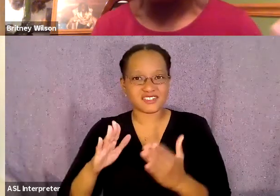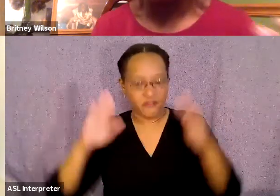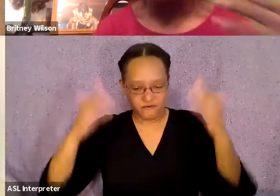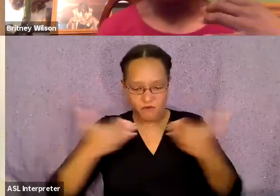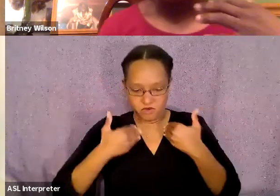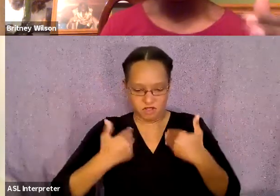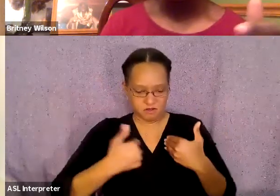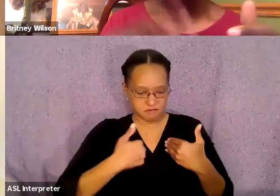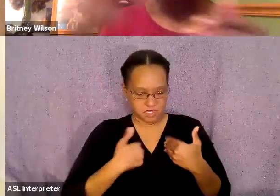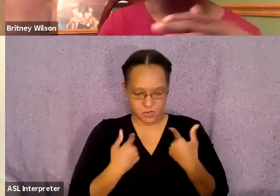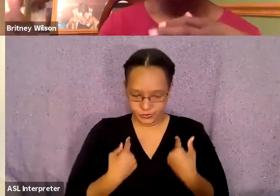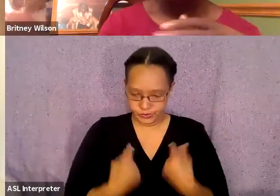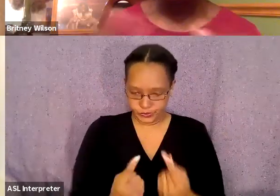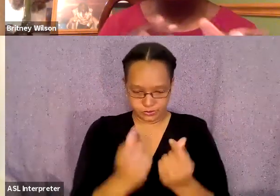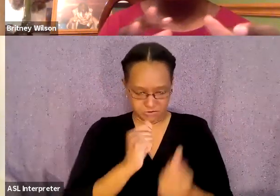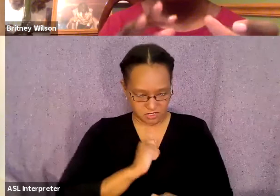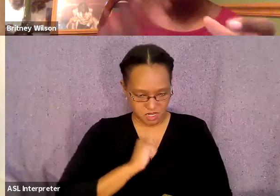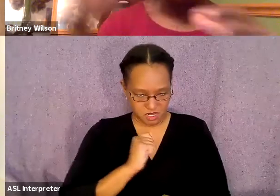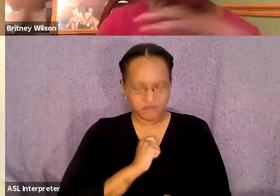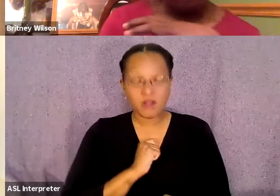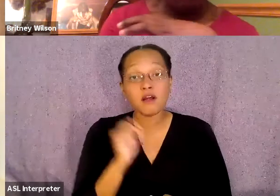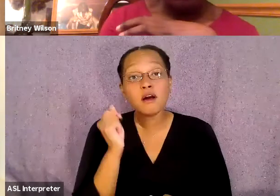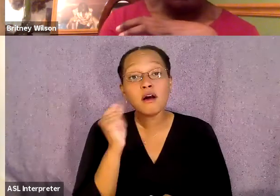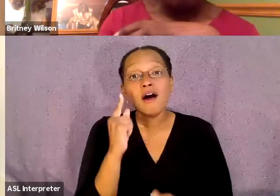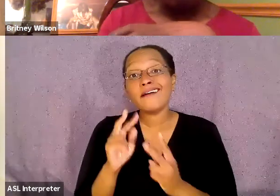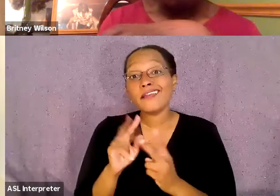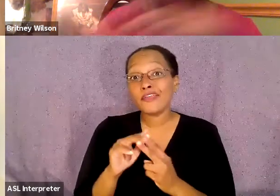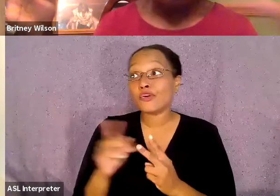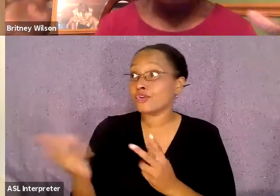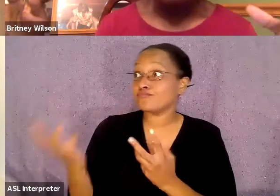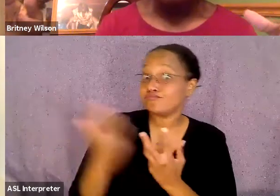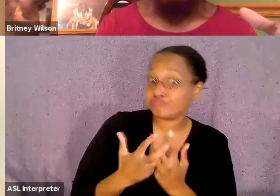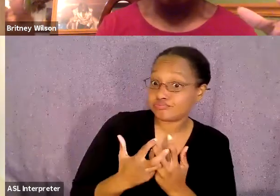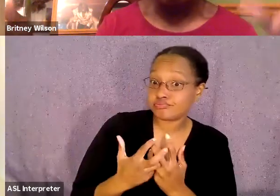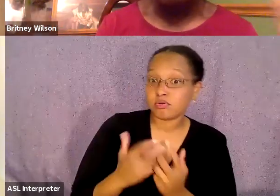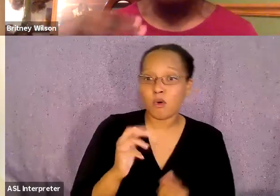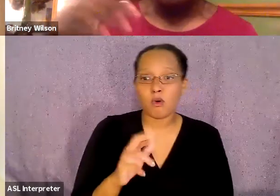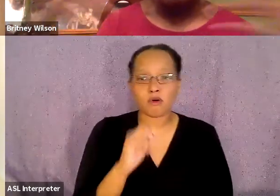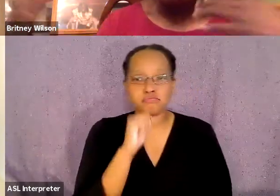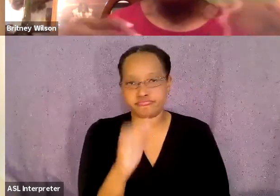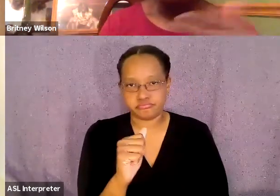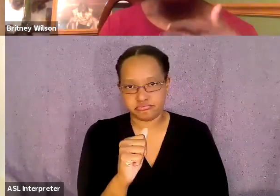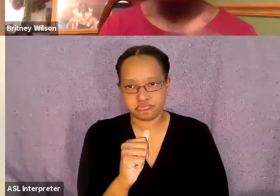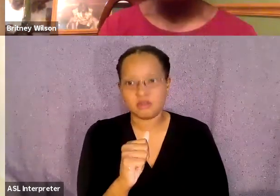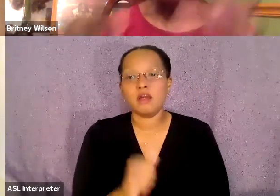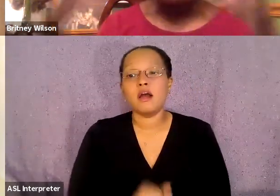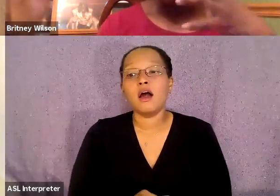me, and you either get with it or not. And